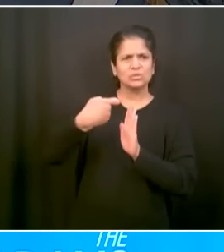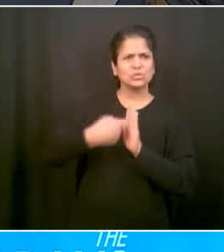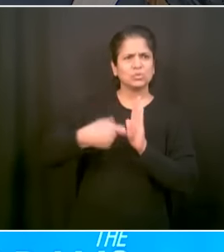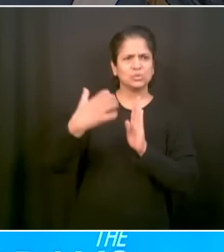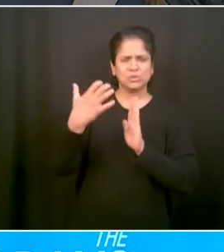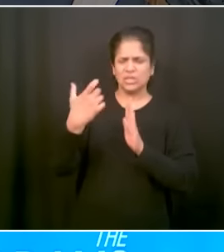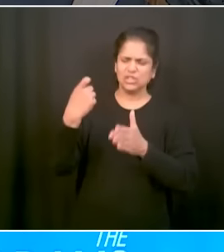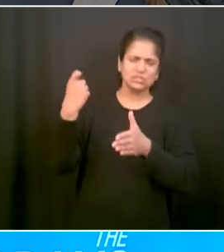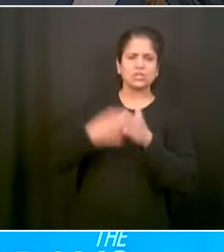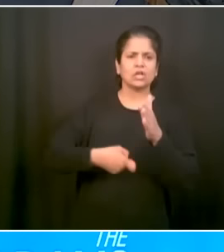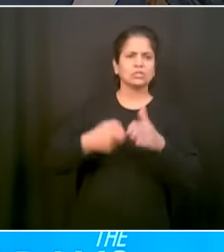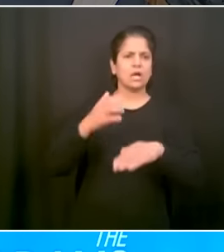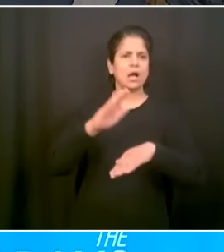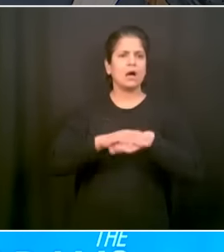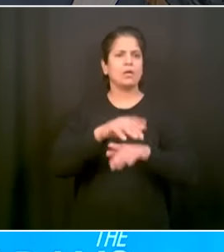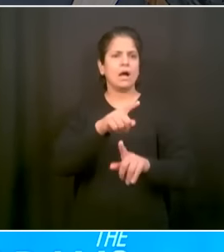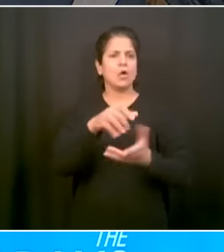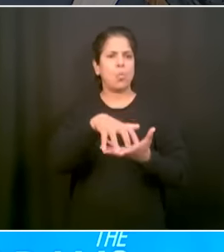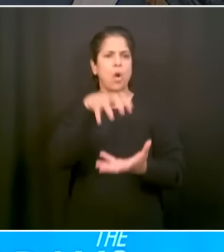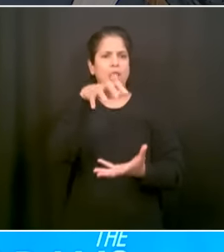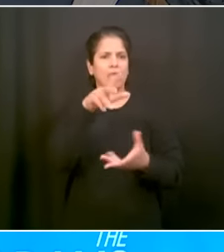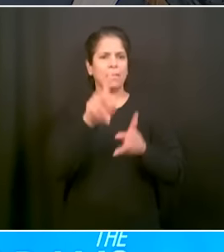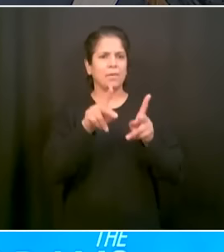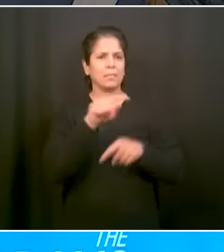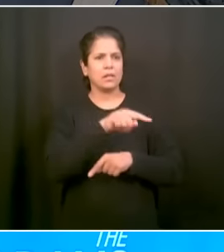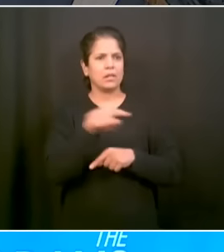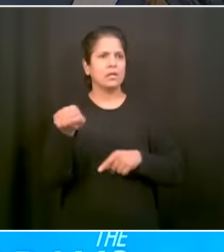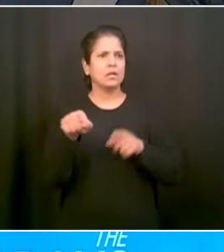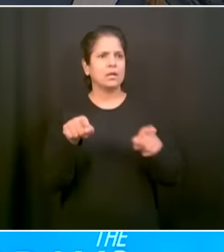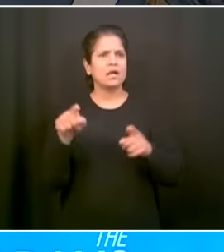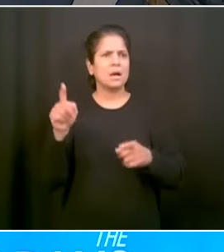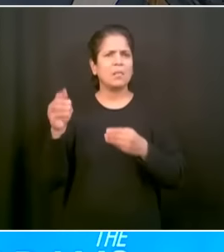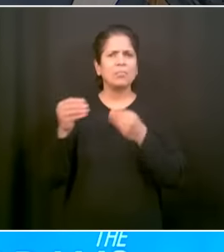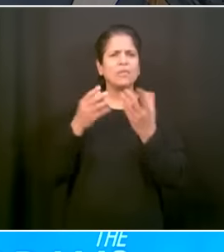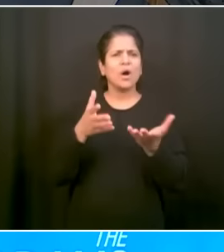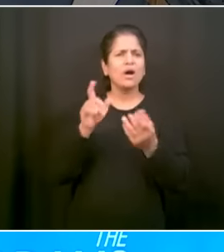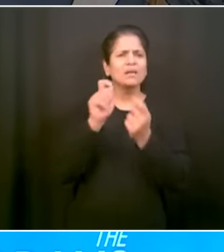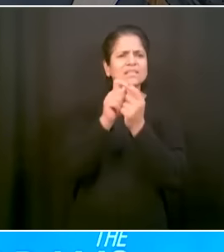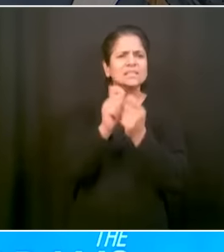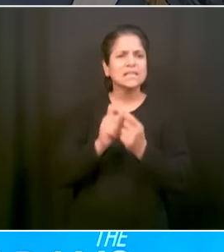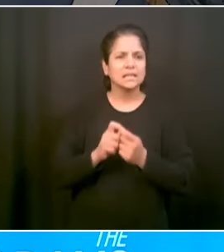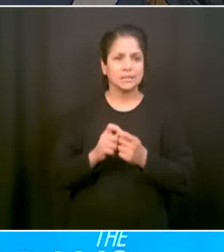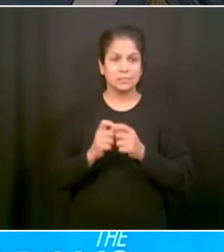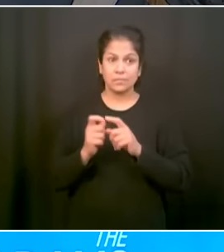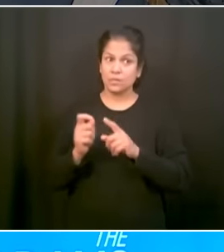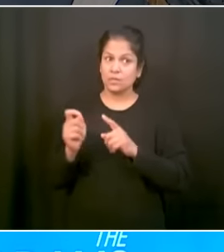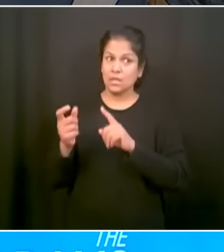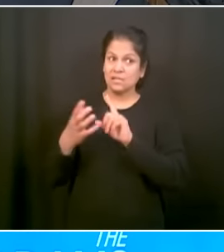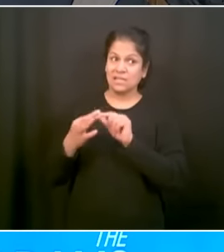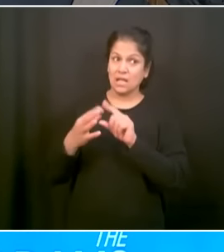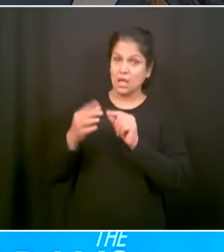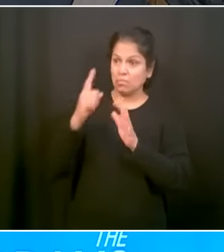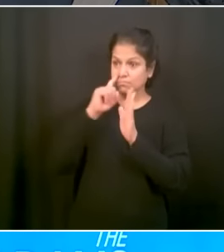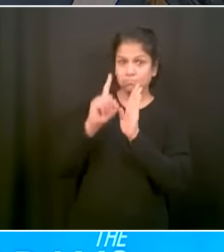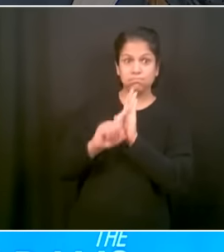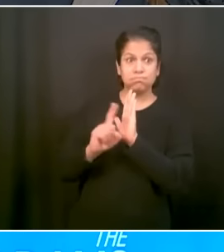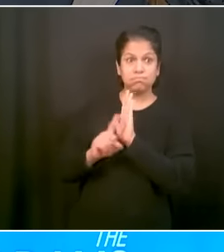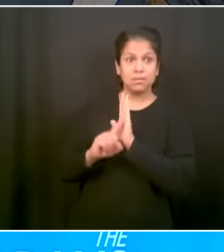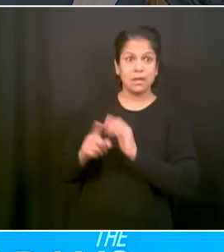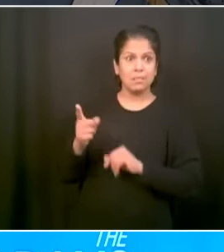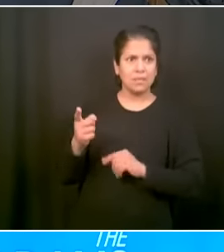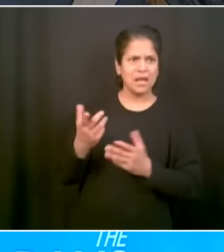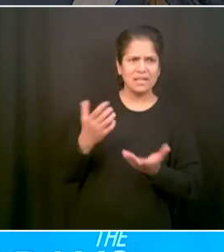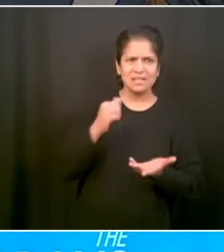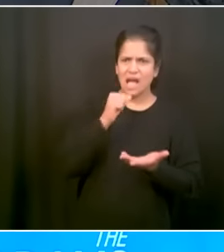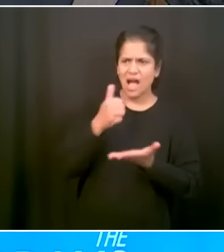really giving details on how you could and would make cuts, saying you're going to look inward. I guess it sounds like therapy speak, but it's not really useful in practical terms